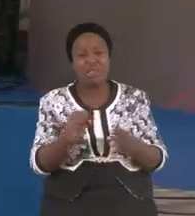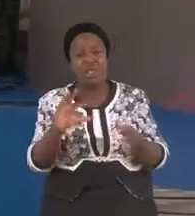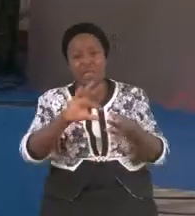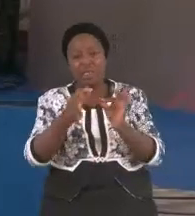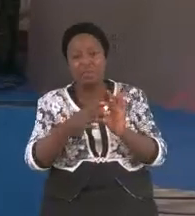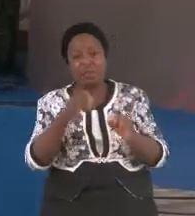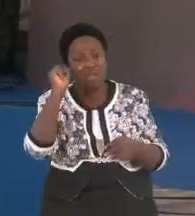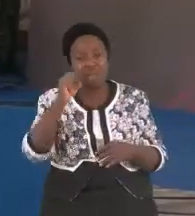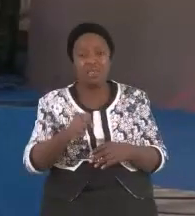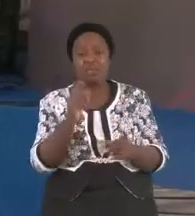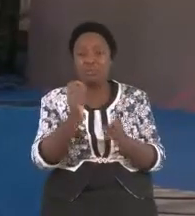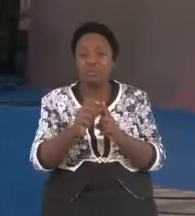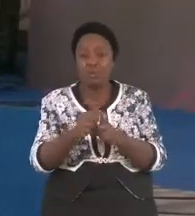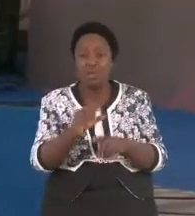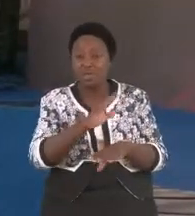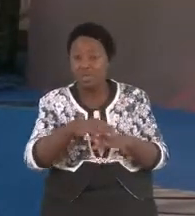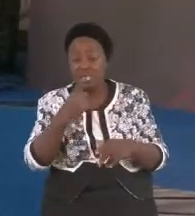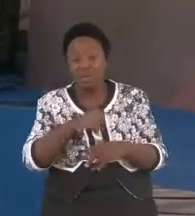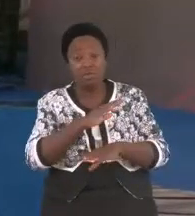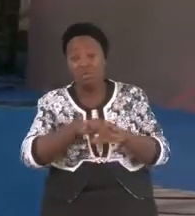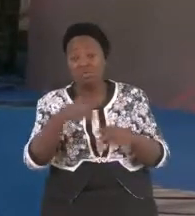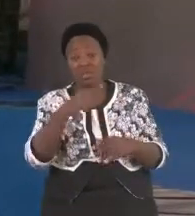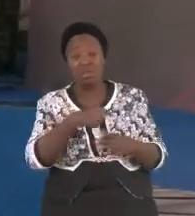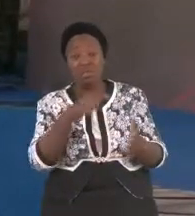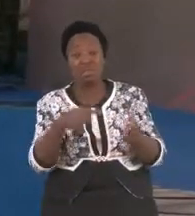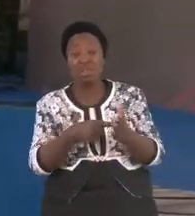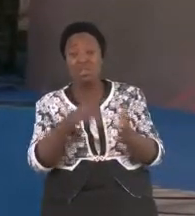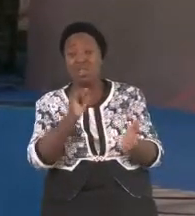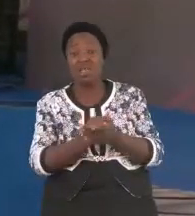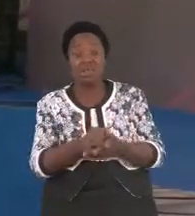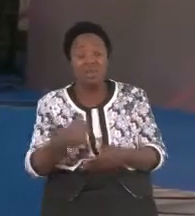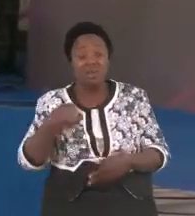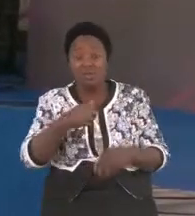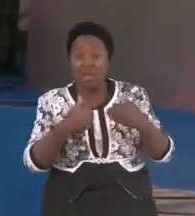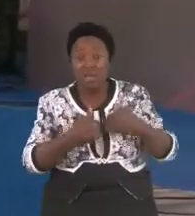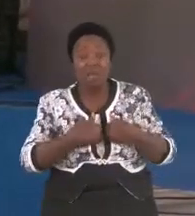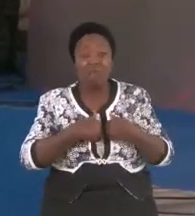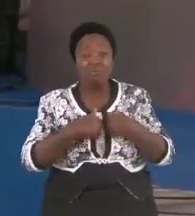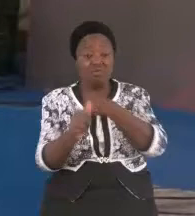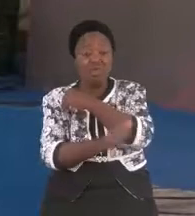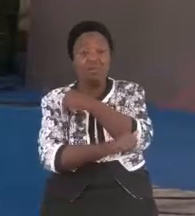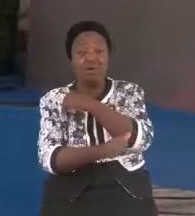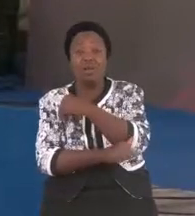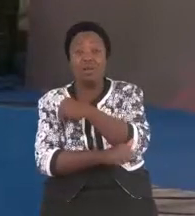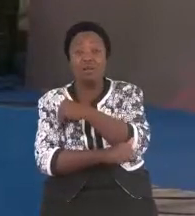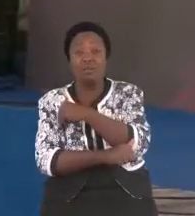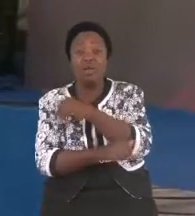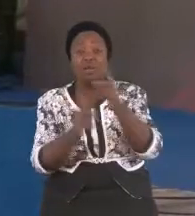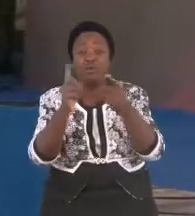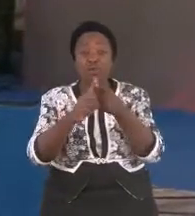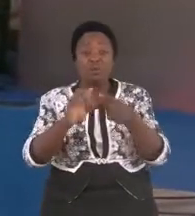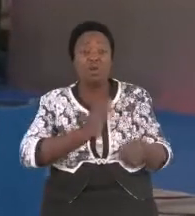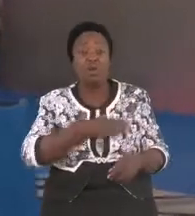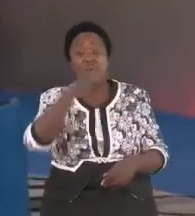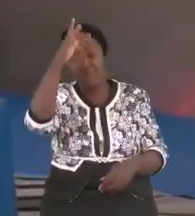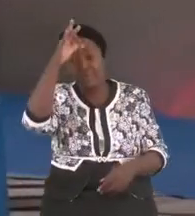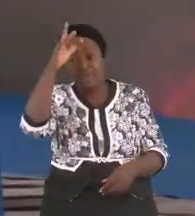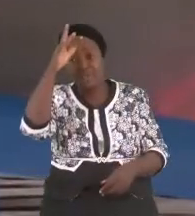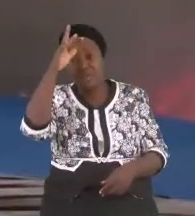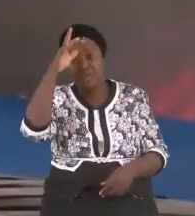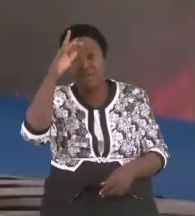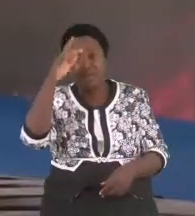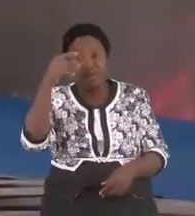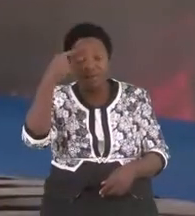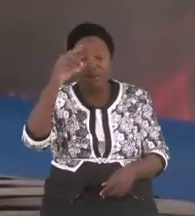said, don't say this, where we have Abraham to our father. "For I